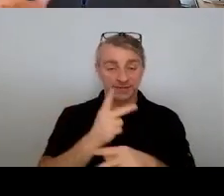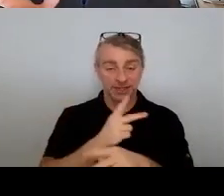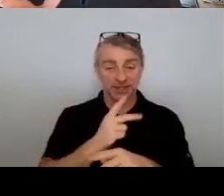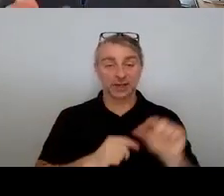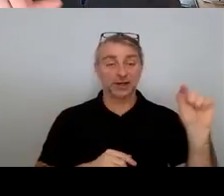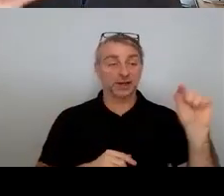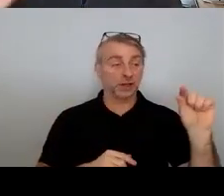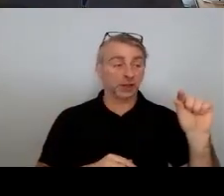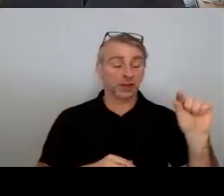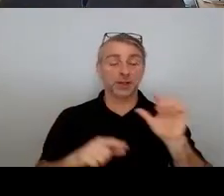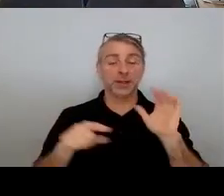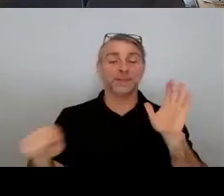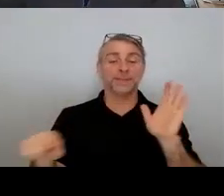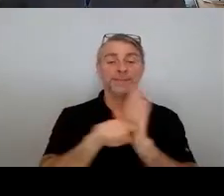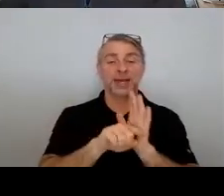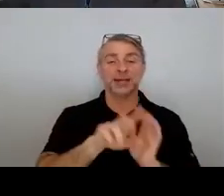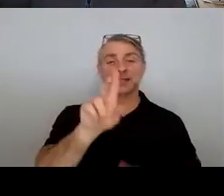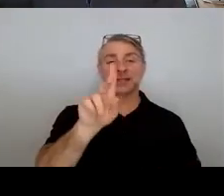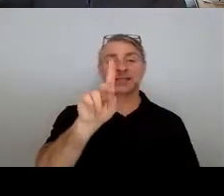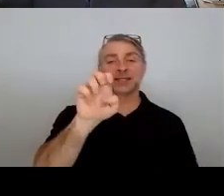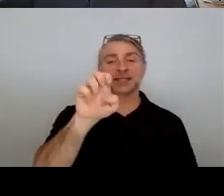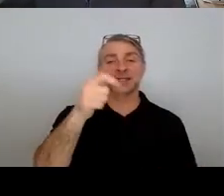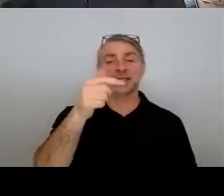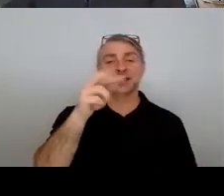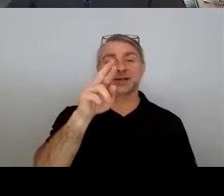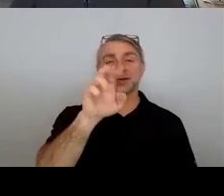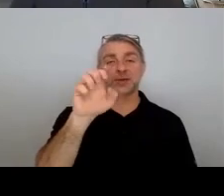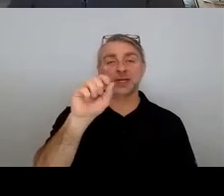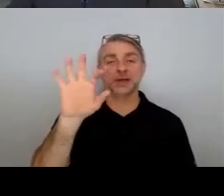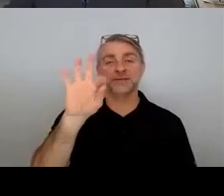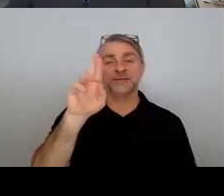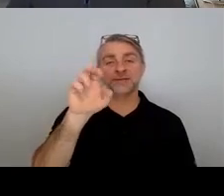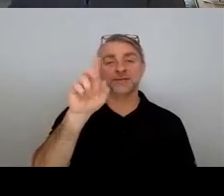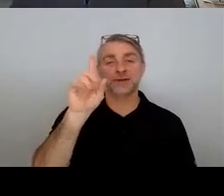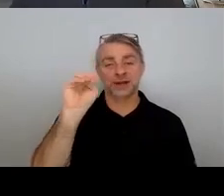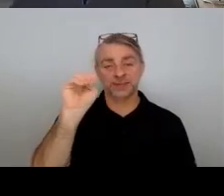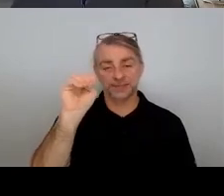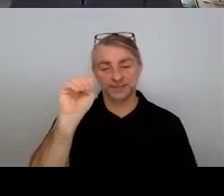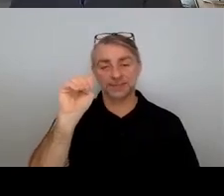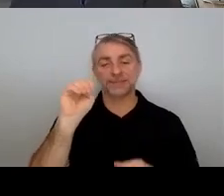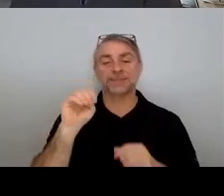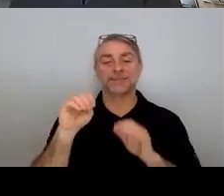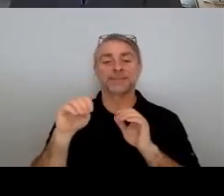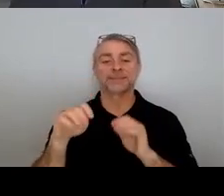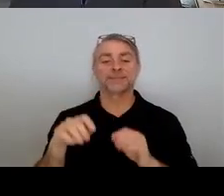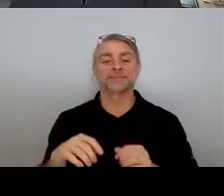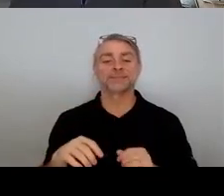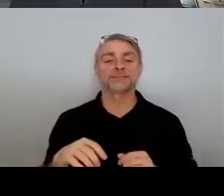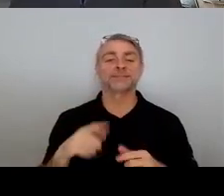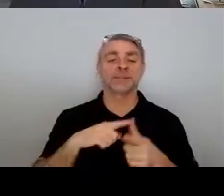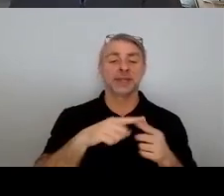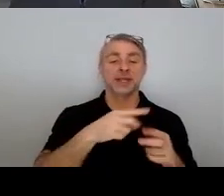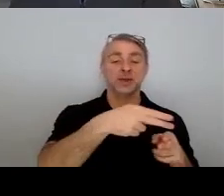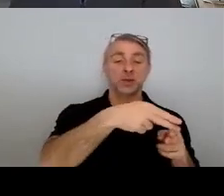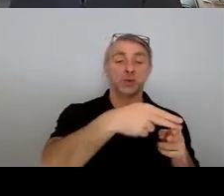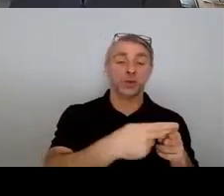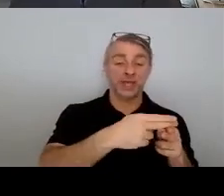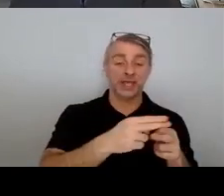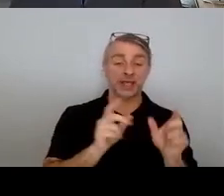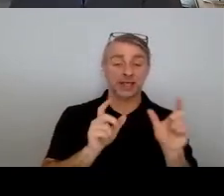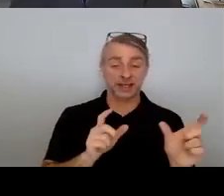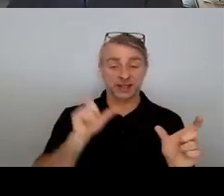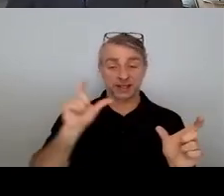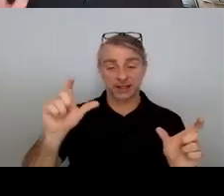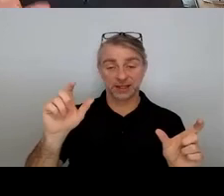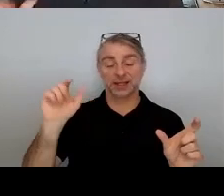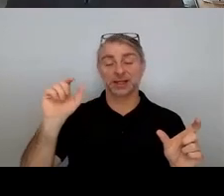are simply the number of studies or number of effect sizes in this case, -1, and we already have our weights and our squared